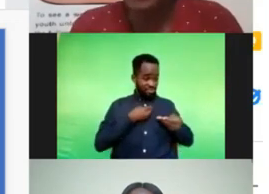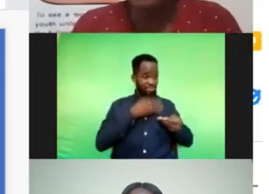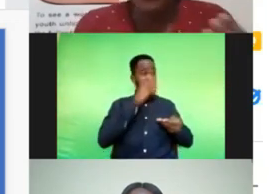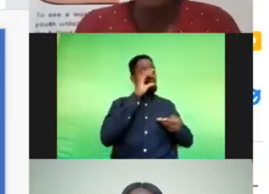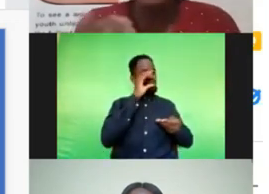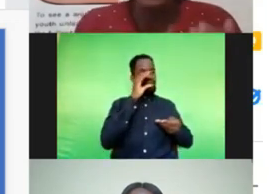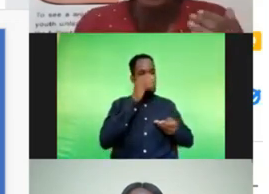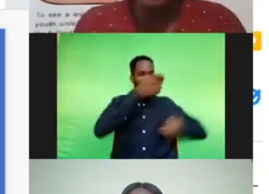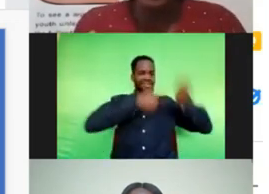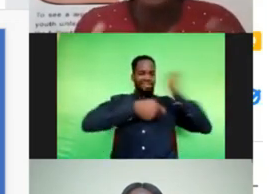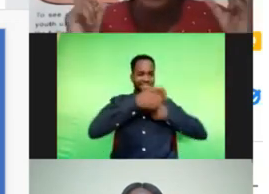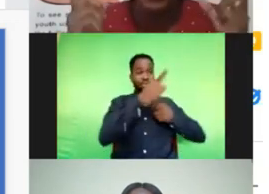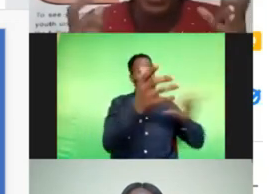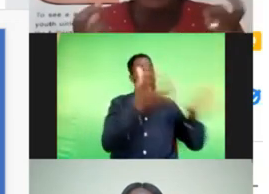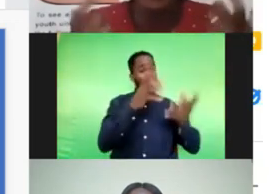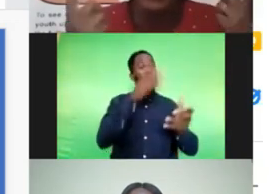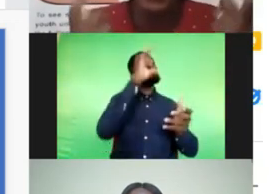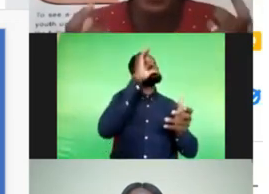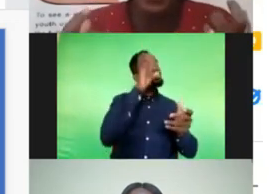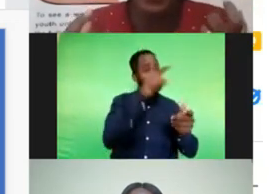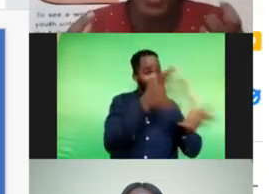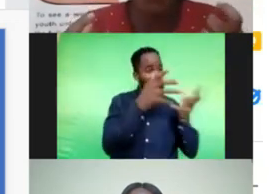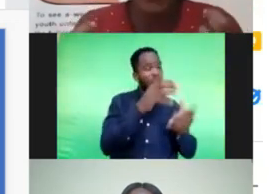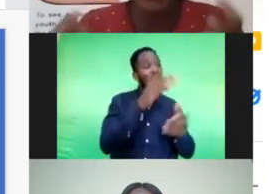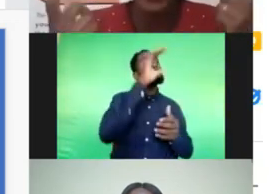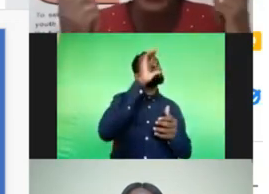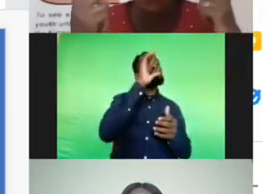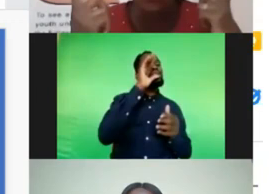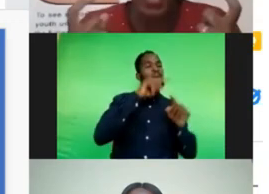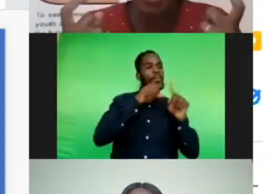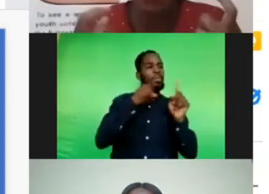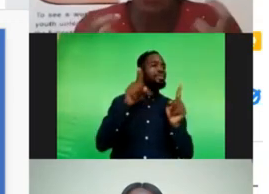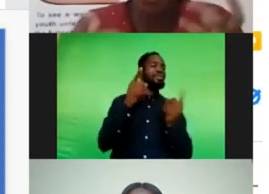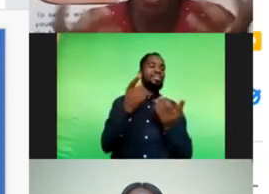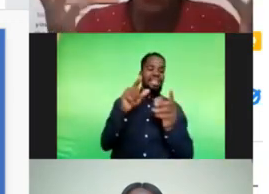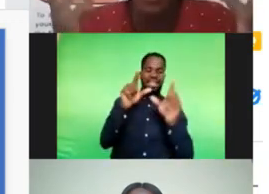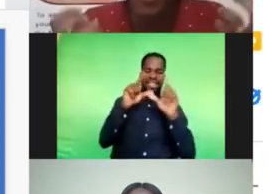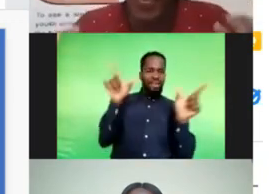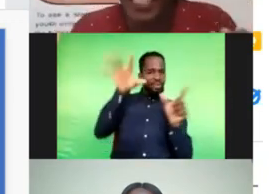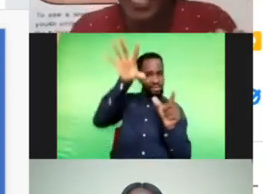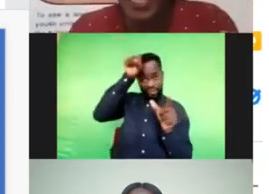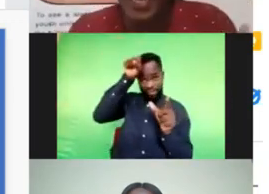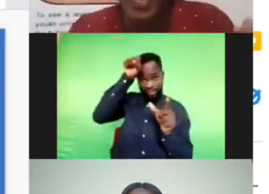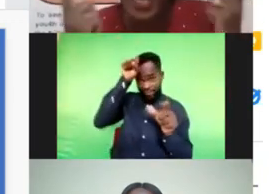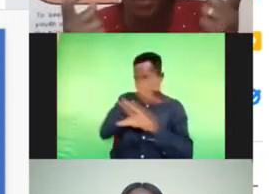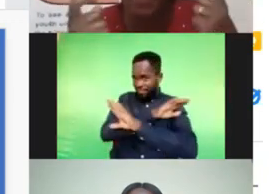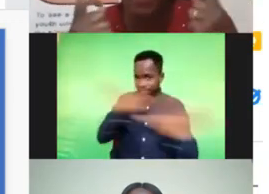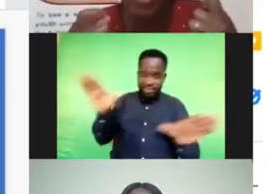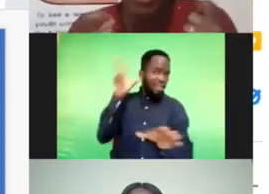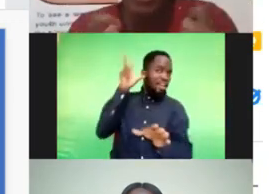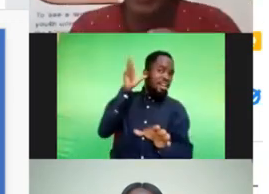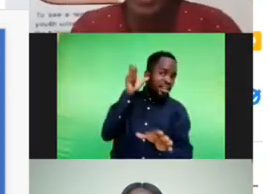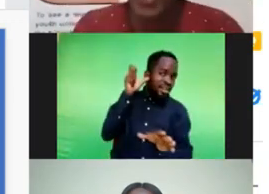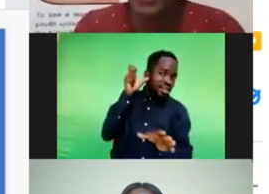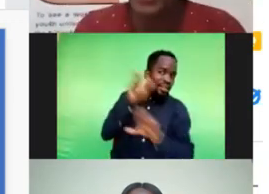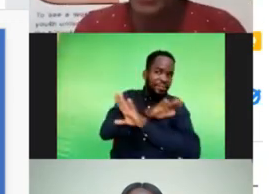drink? Because they have the rigid language depending on how they've heard it and how they put